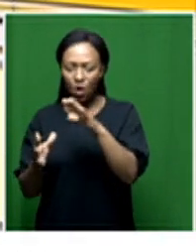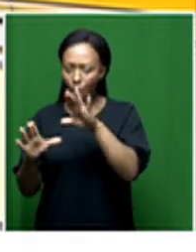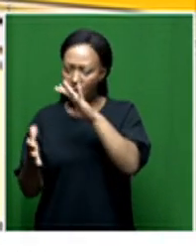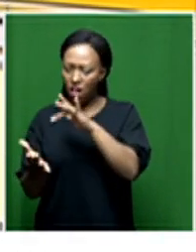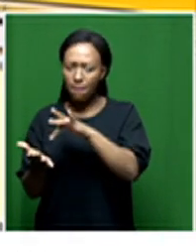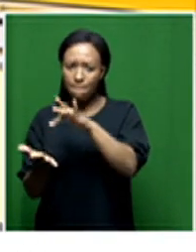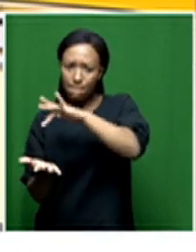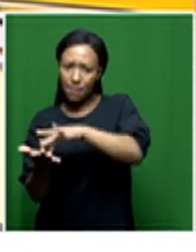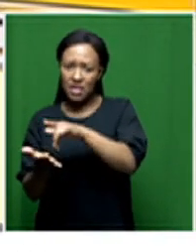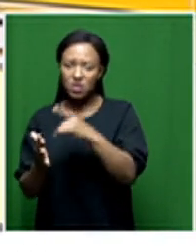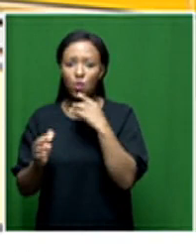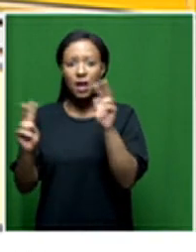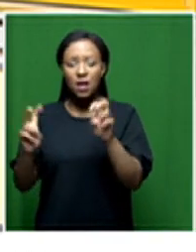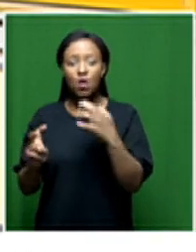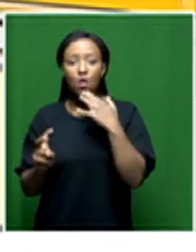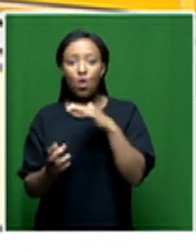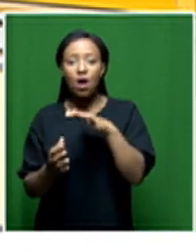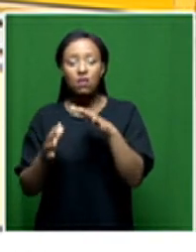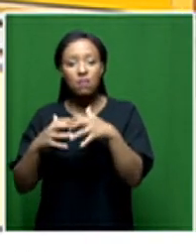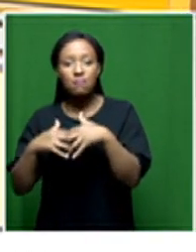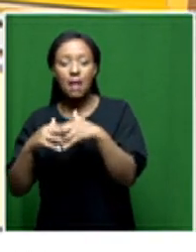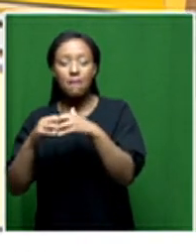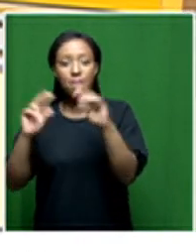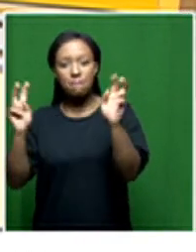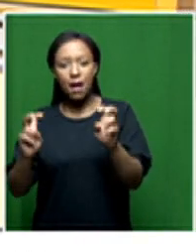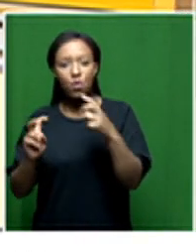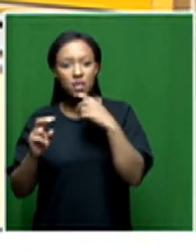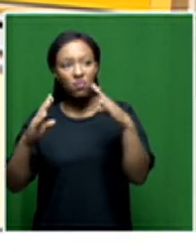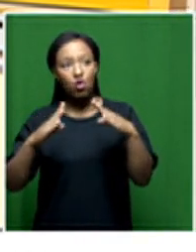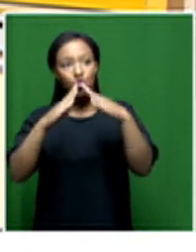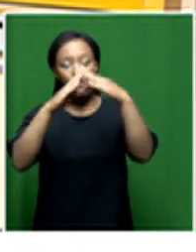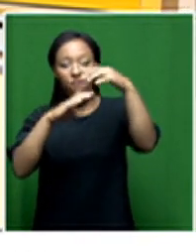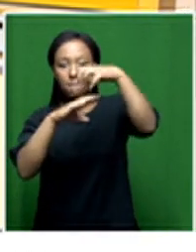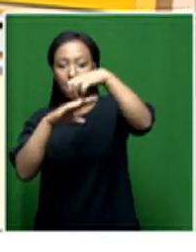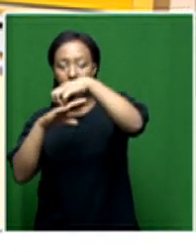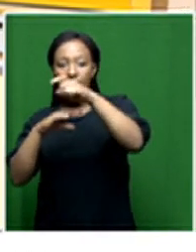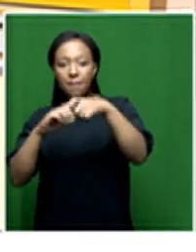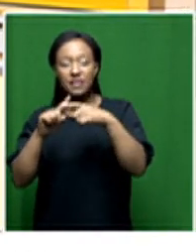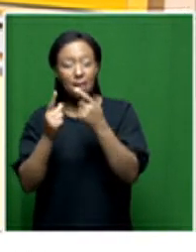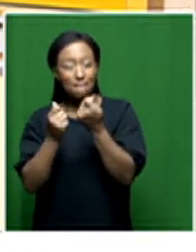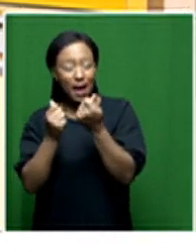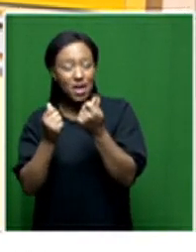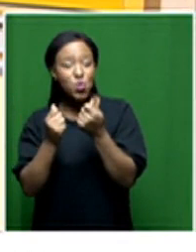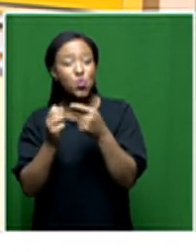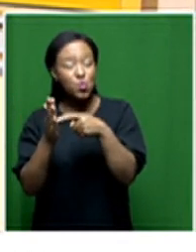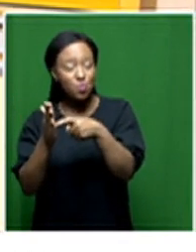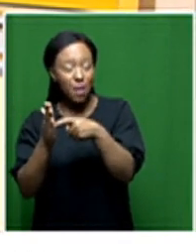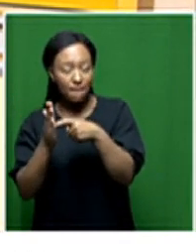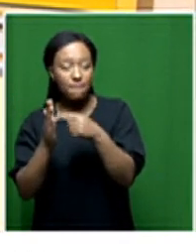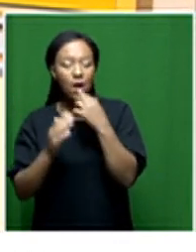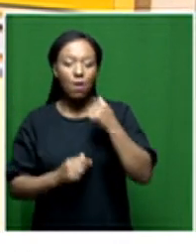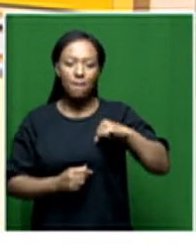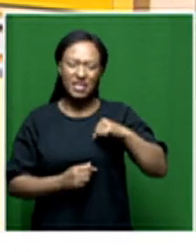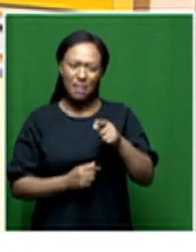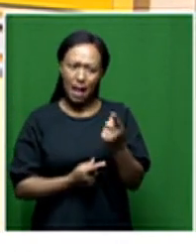of choice, of people creating power from their rooftops, and of course the massive amounts of money owed to Eskom by